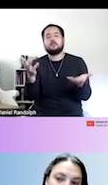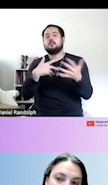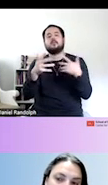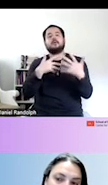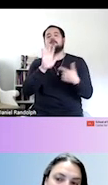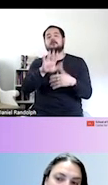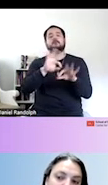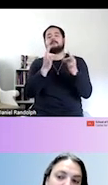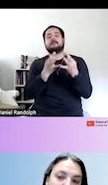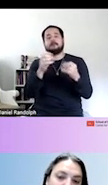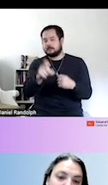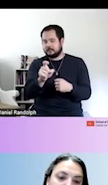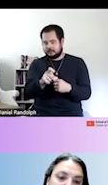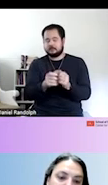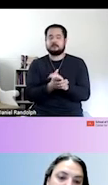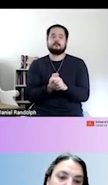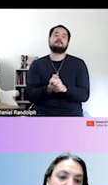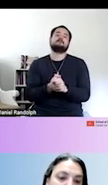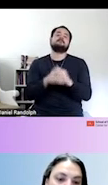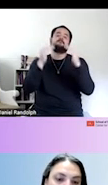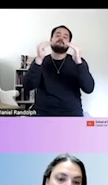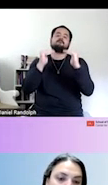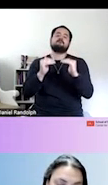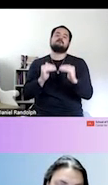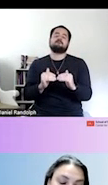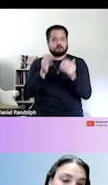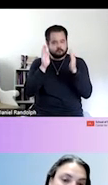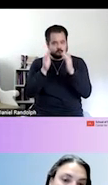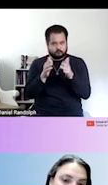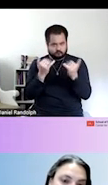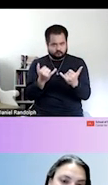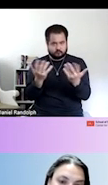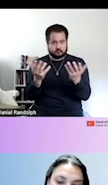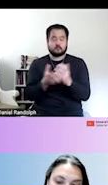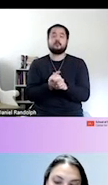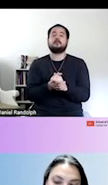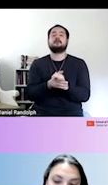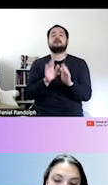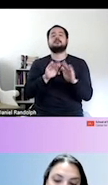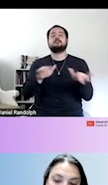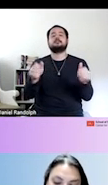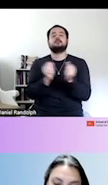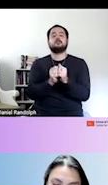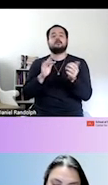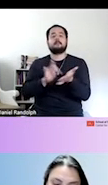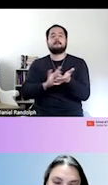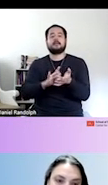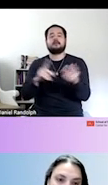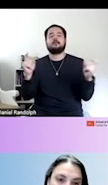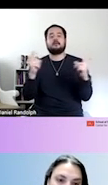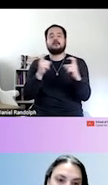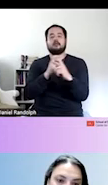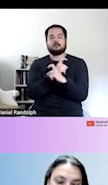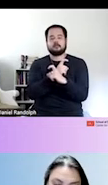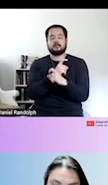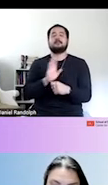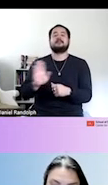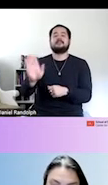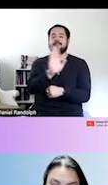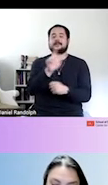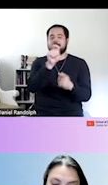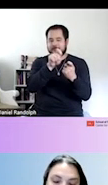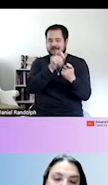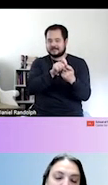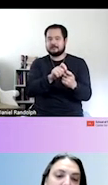to focus on now is children with medical complexity and the go bags that we're talking about there. If you go to the